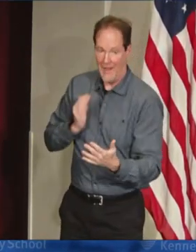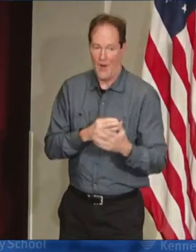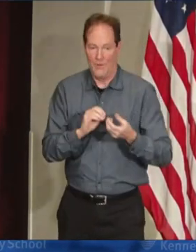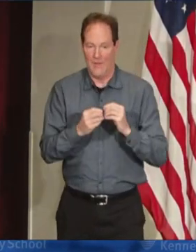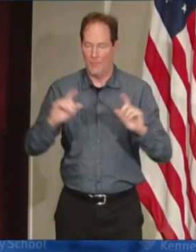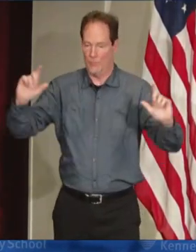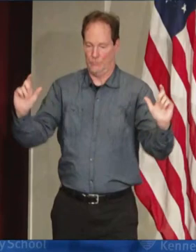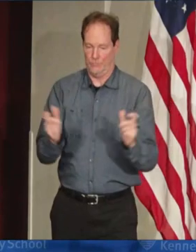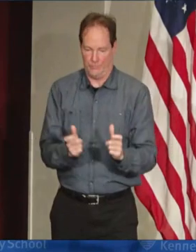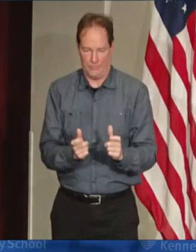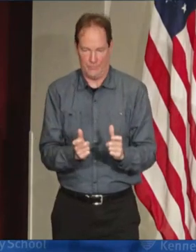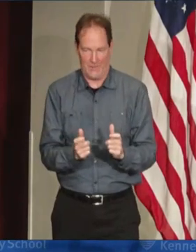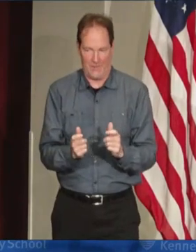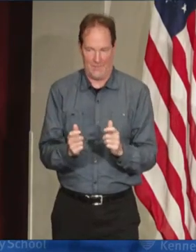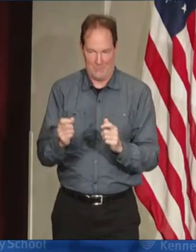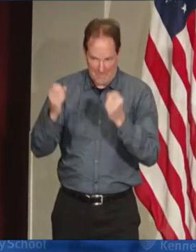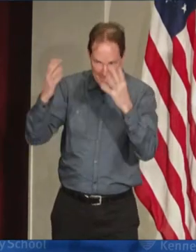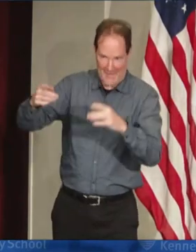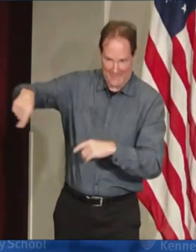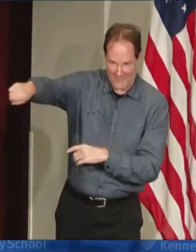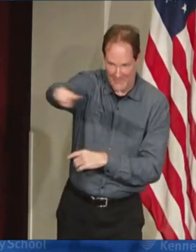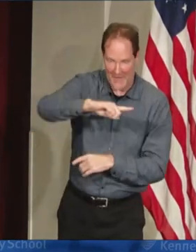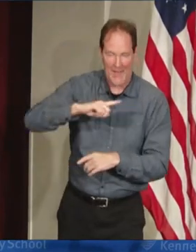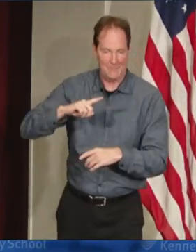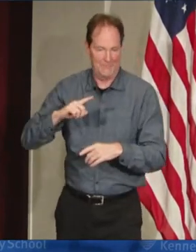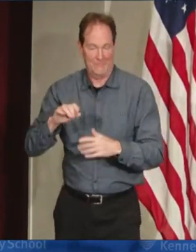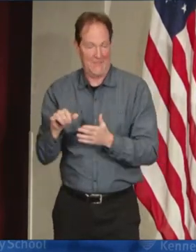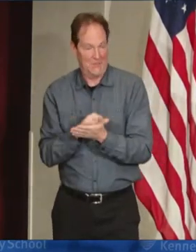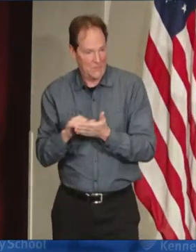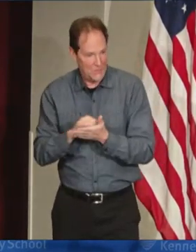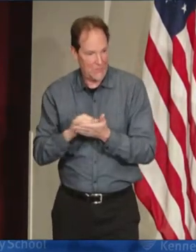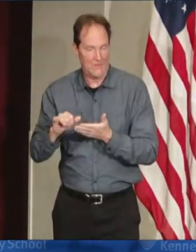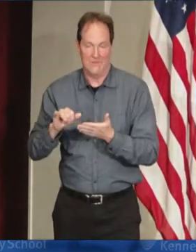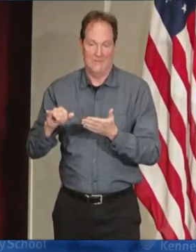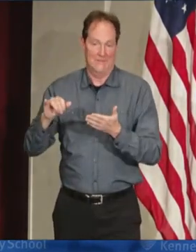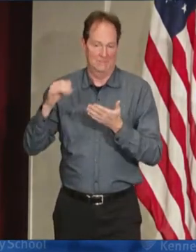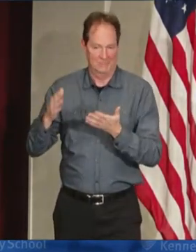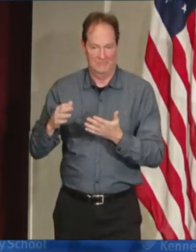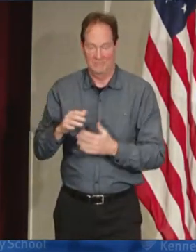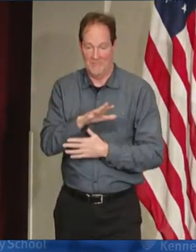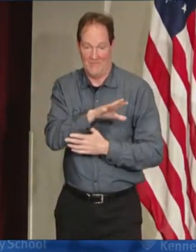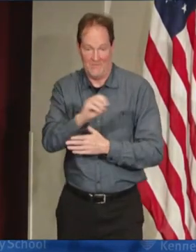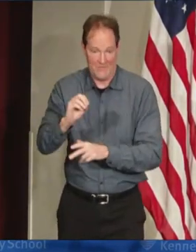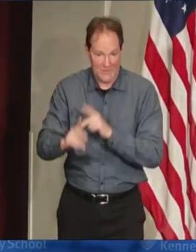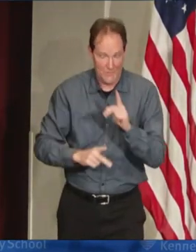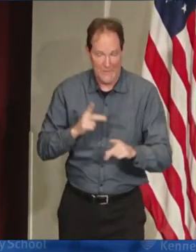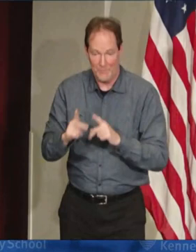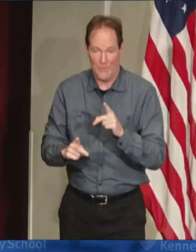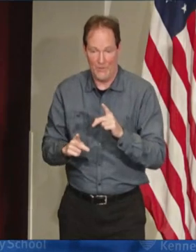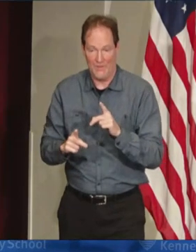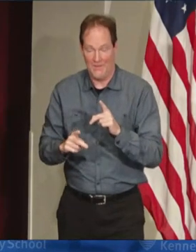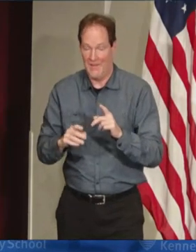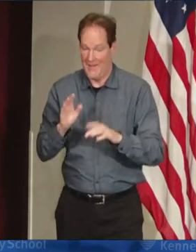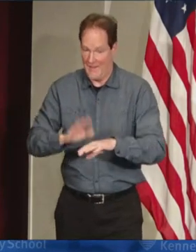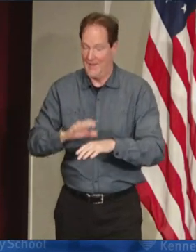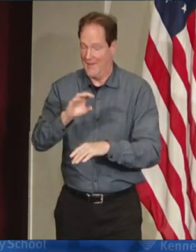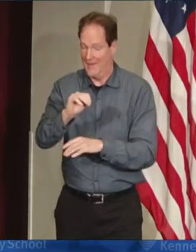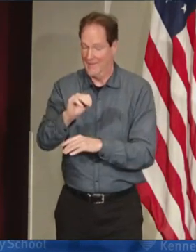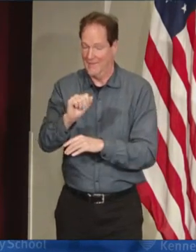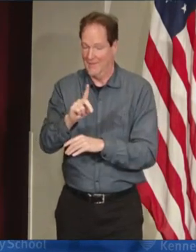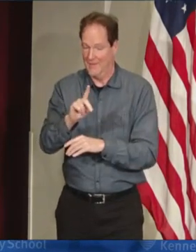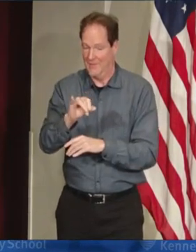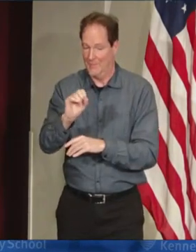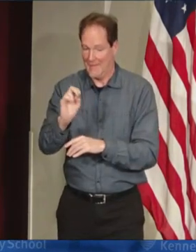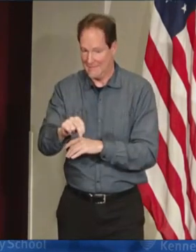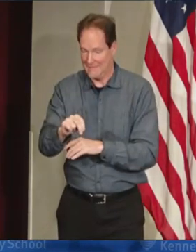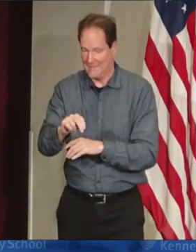way less. Yeah. So like demonstrations in New York when we had 50 people shutting down Madison Avenue, like